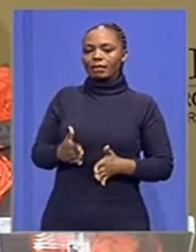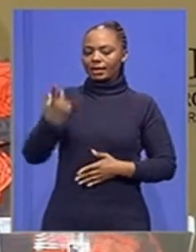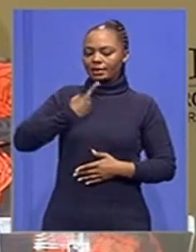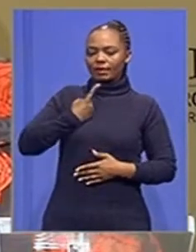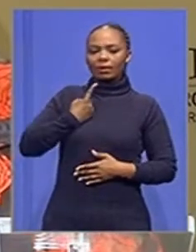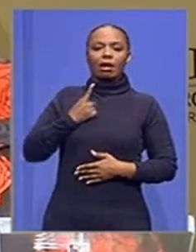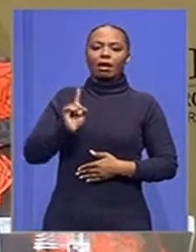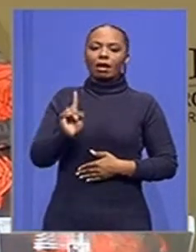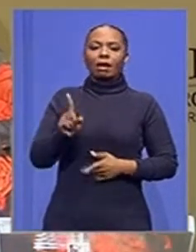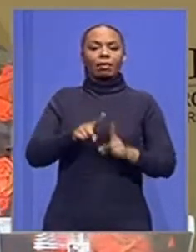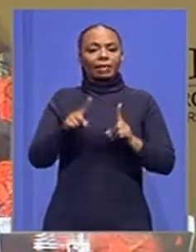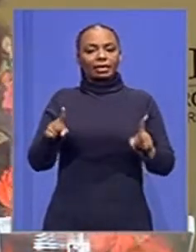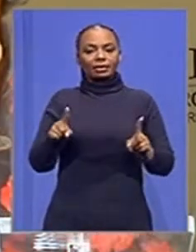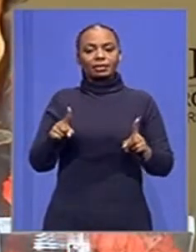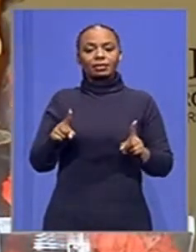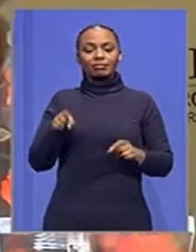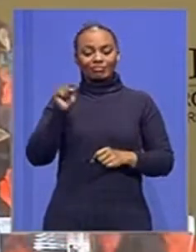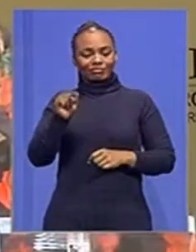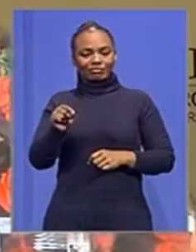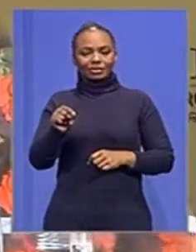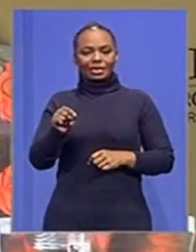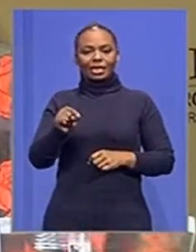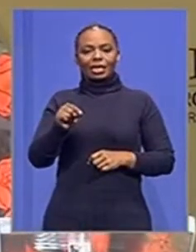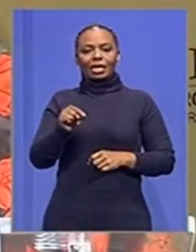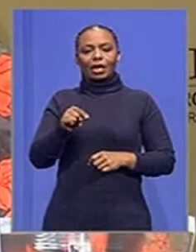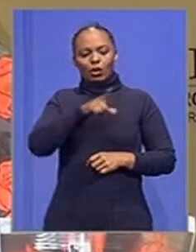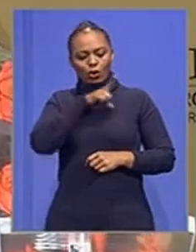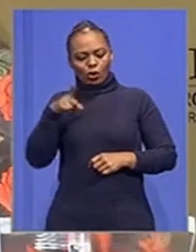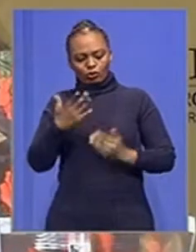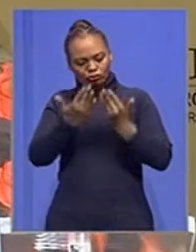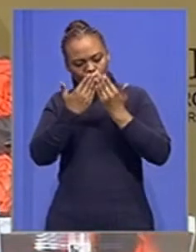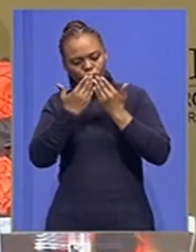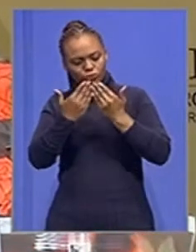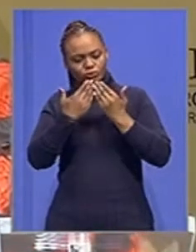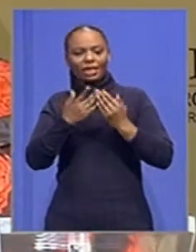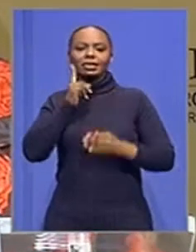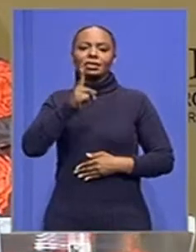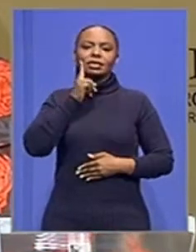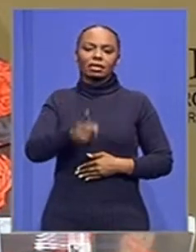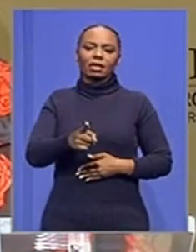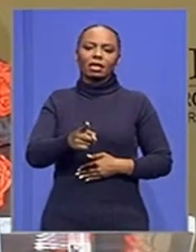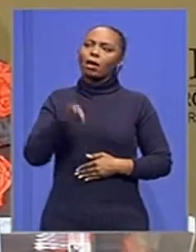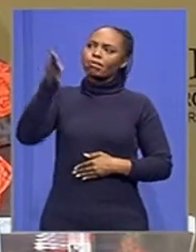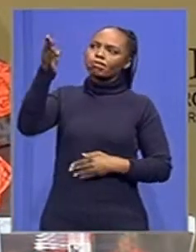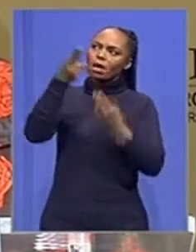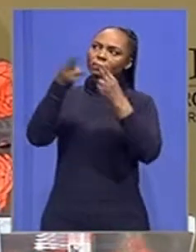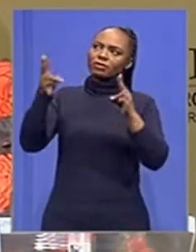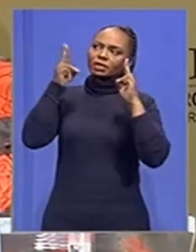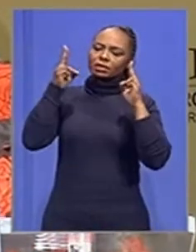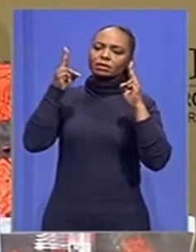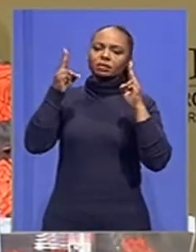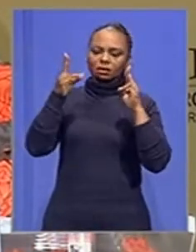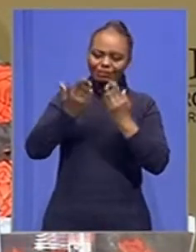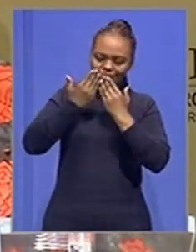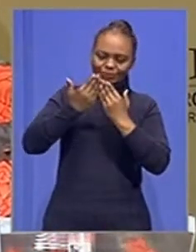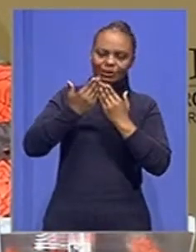It takes time to make us teachers, is it not so? What we learn at universities is facts, but to become a teacher through